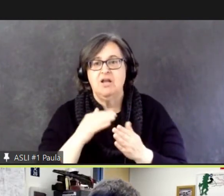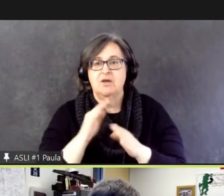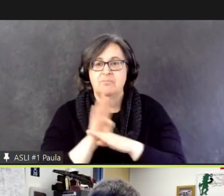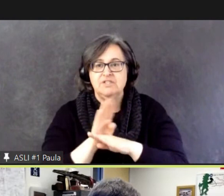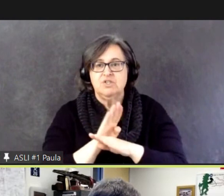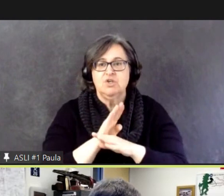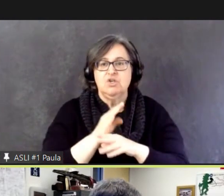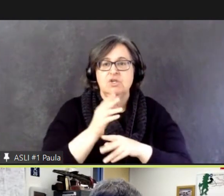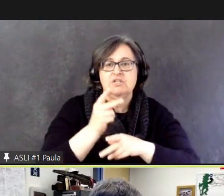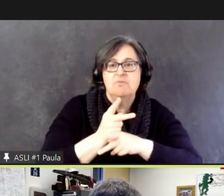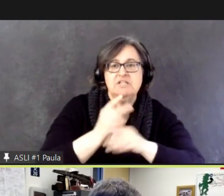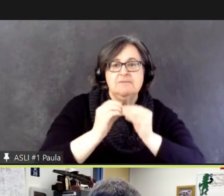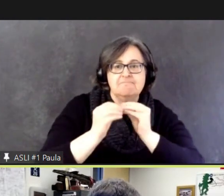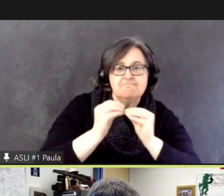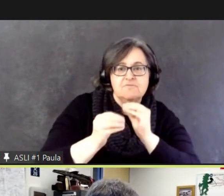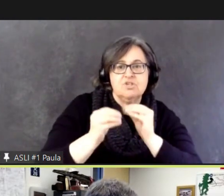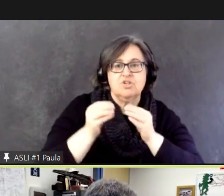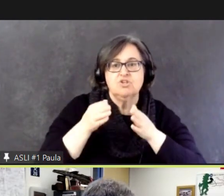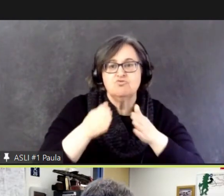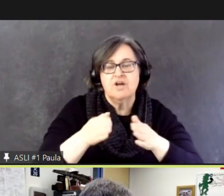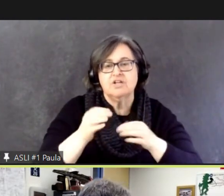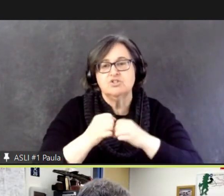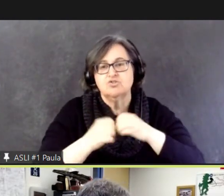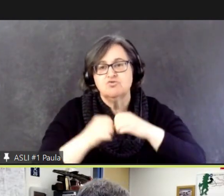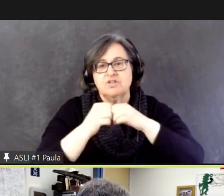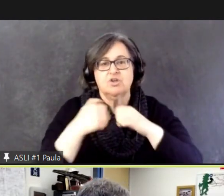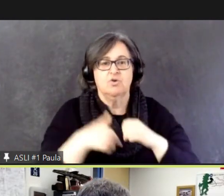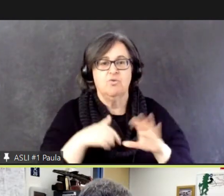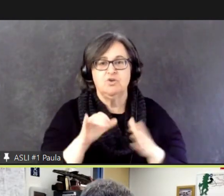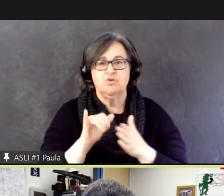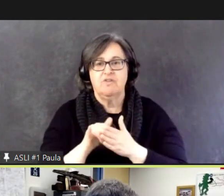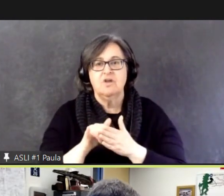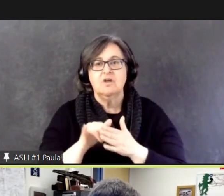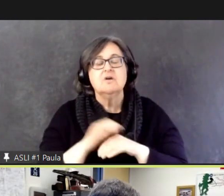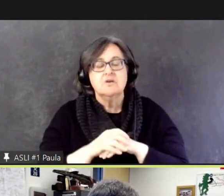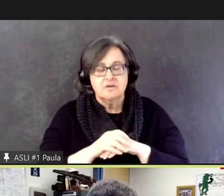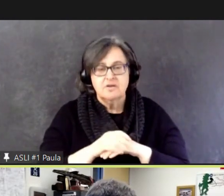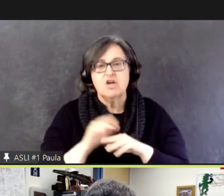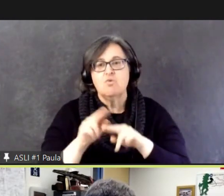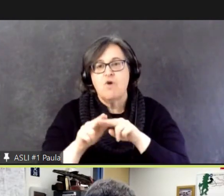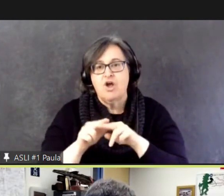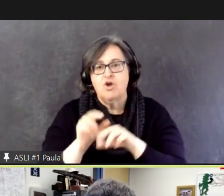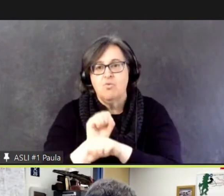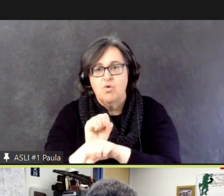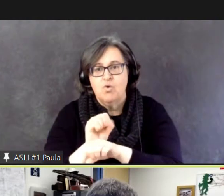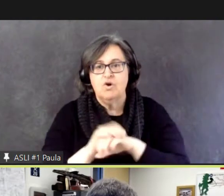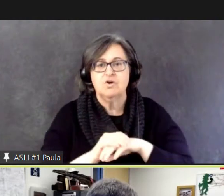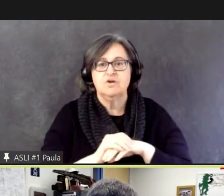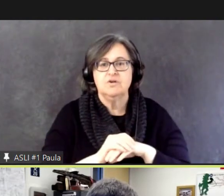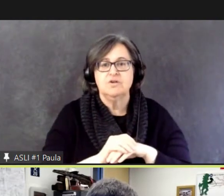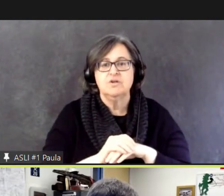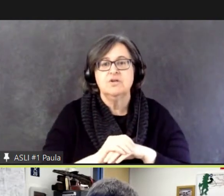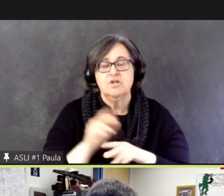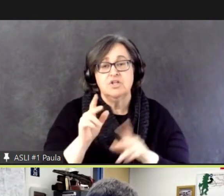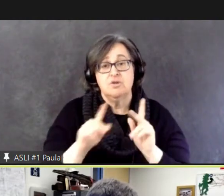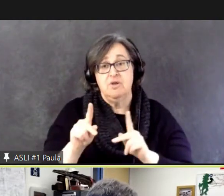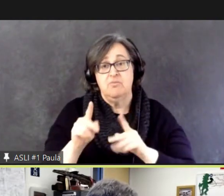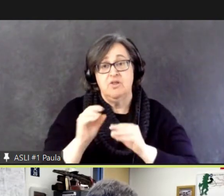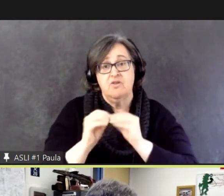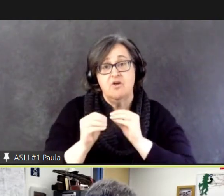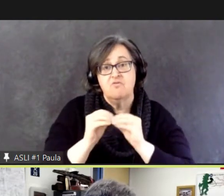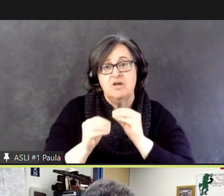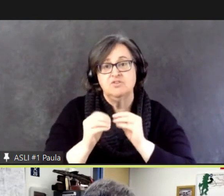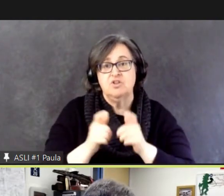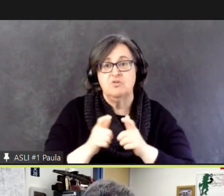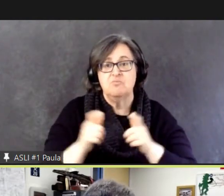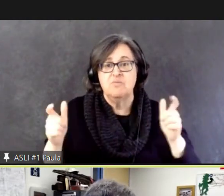maintain the tracks, the structures, the signal systems, and other things. We do a lot of this work. It's rail borne. This is also the crews that maintain the big diesel snow